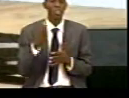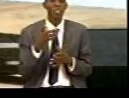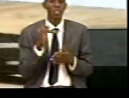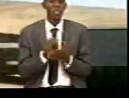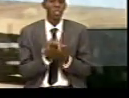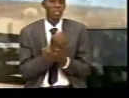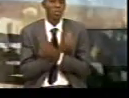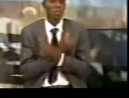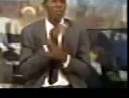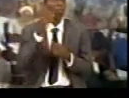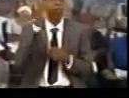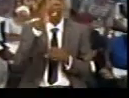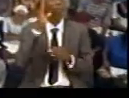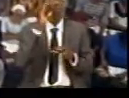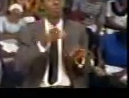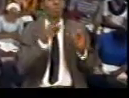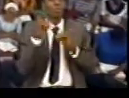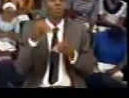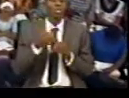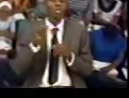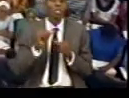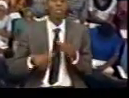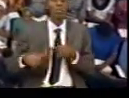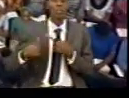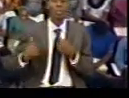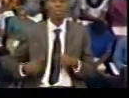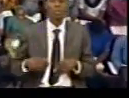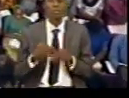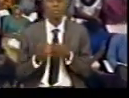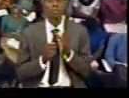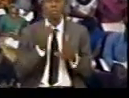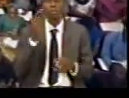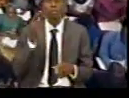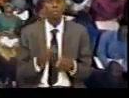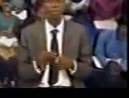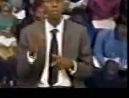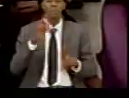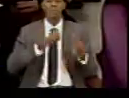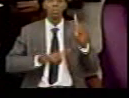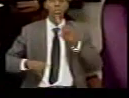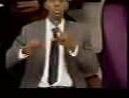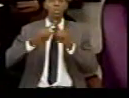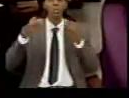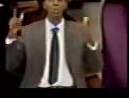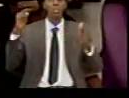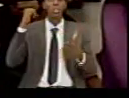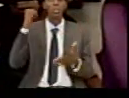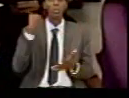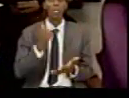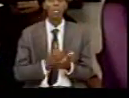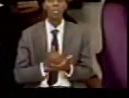every heart in Jesus' name. Give me a church deep and life. Amen.